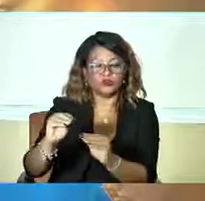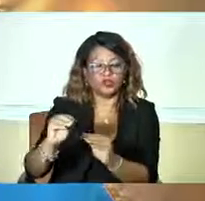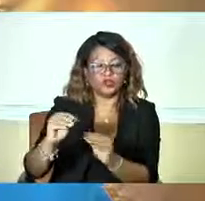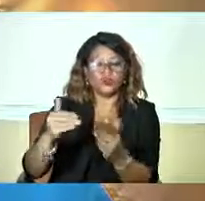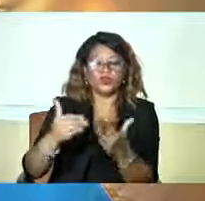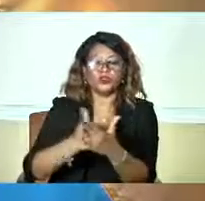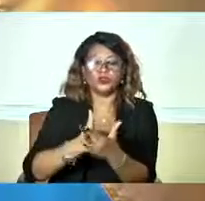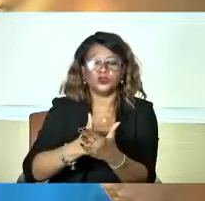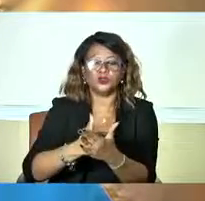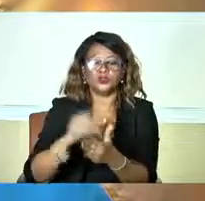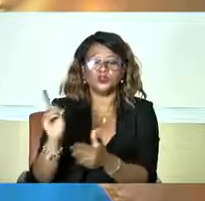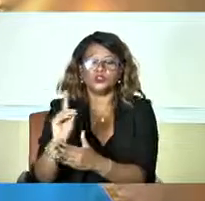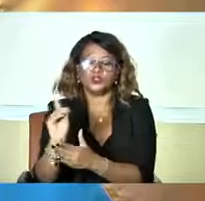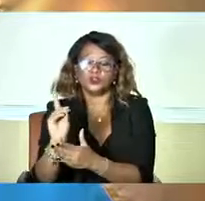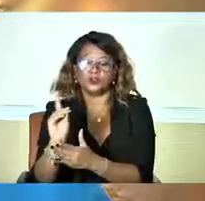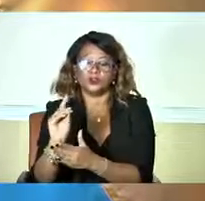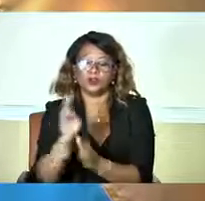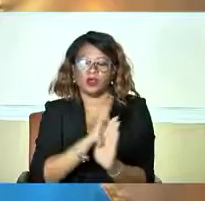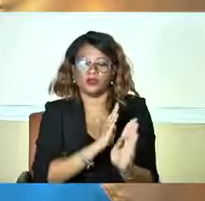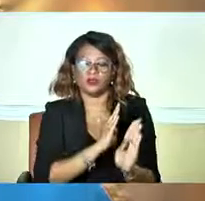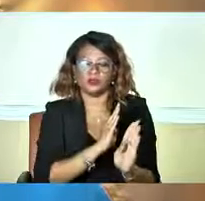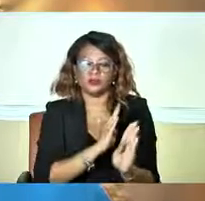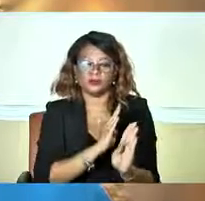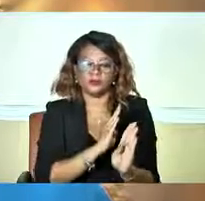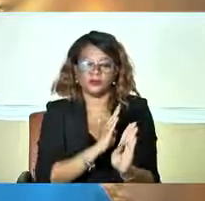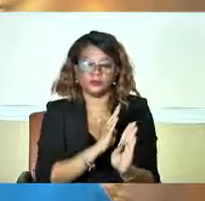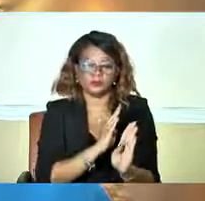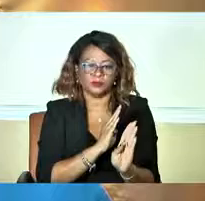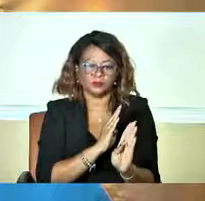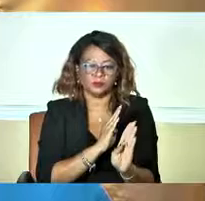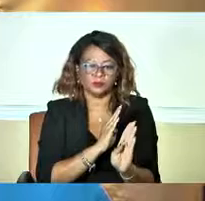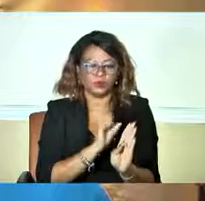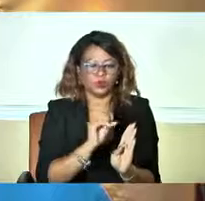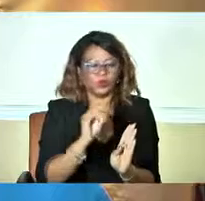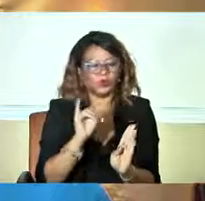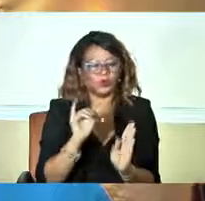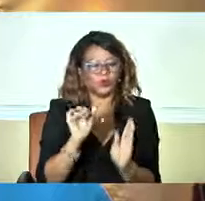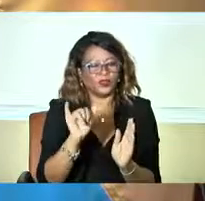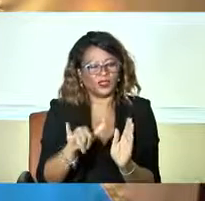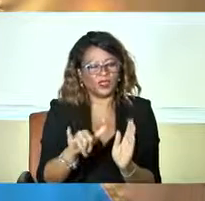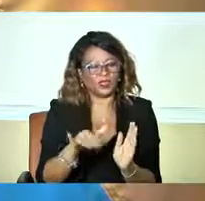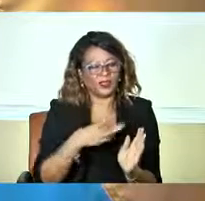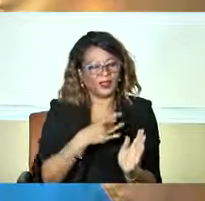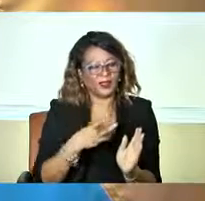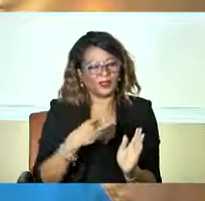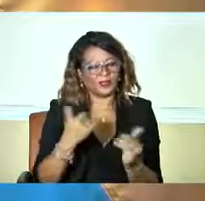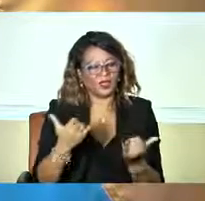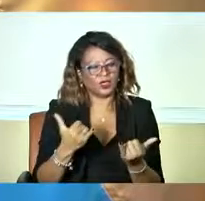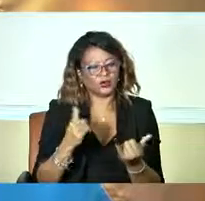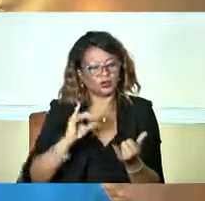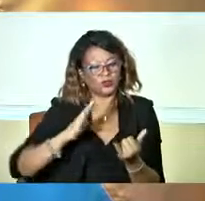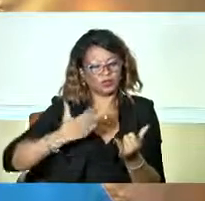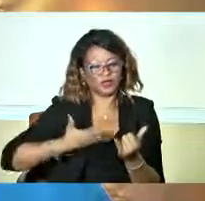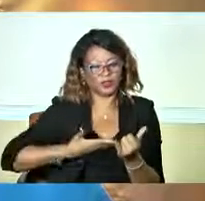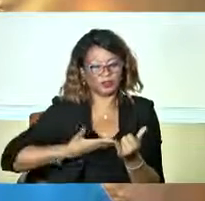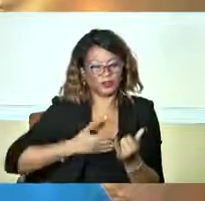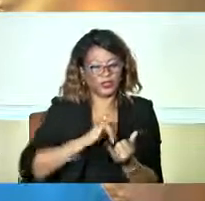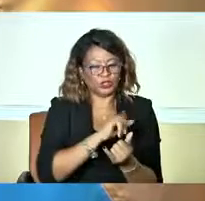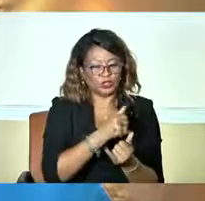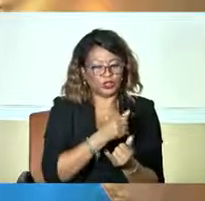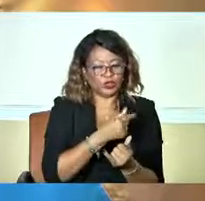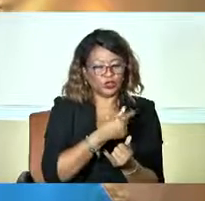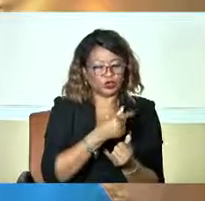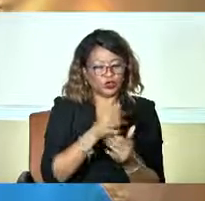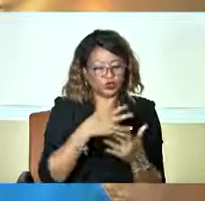a new and digital Bahamas. So with that now, I'd like to invite Ms. Gillian